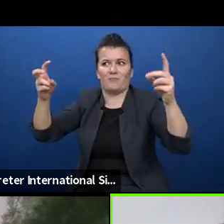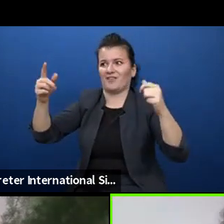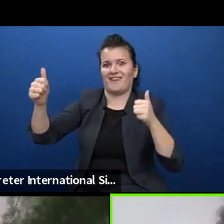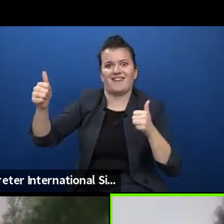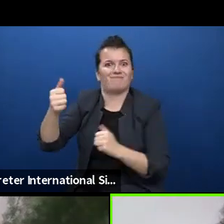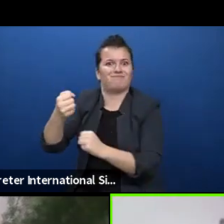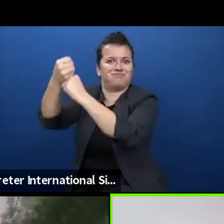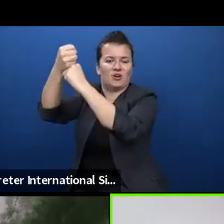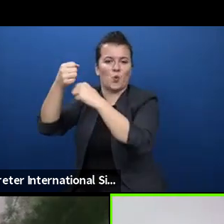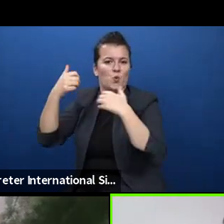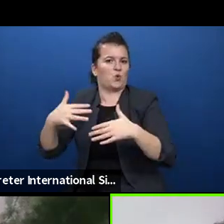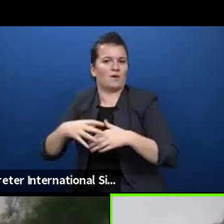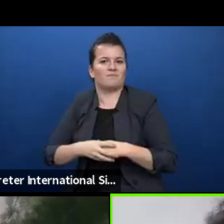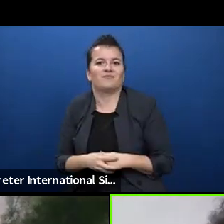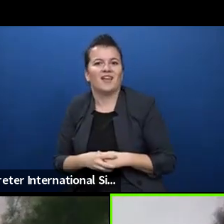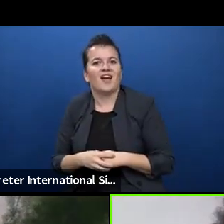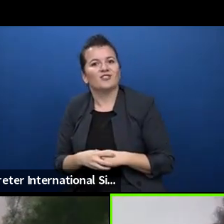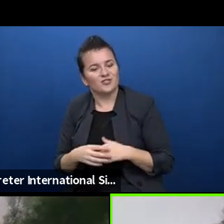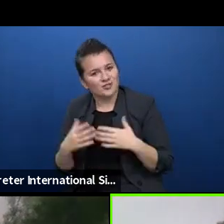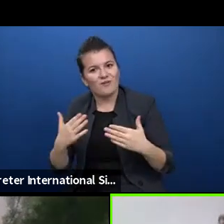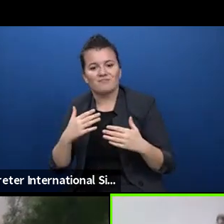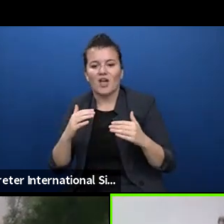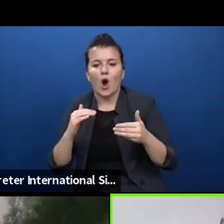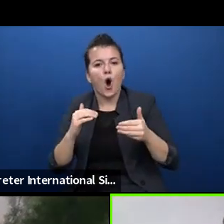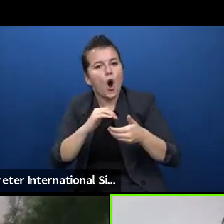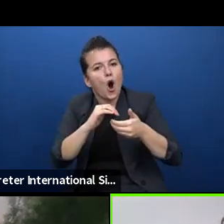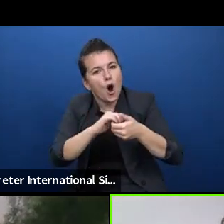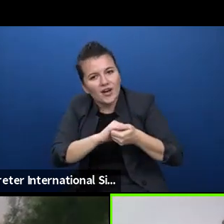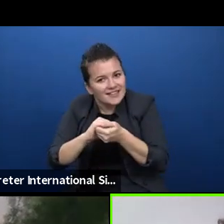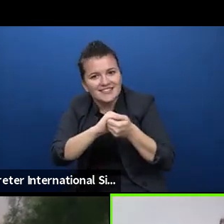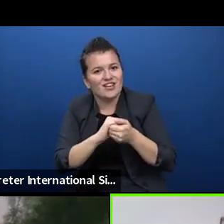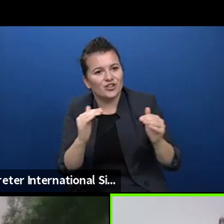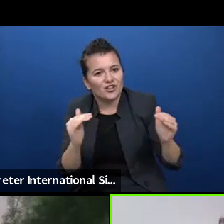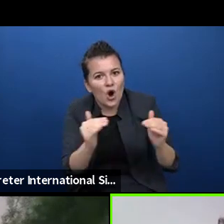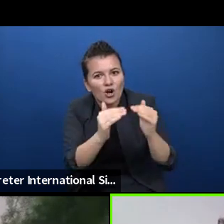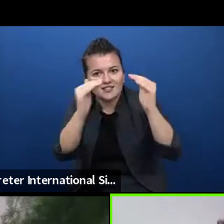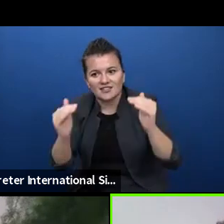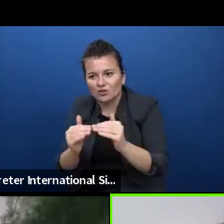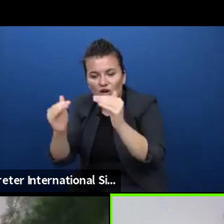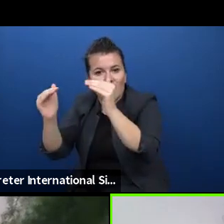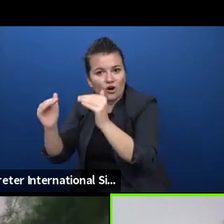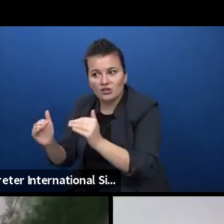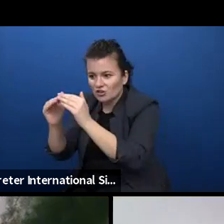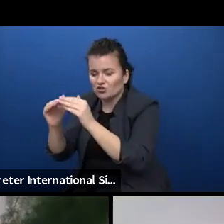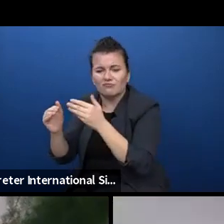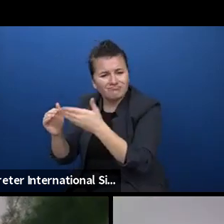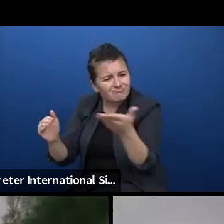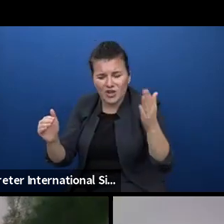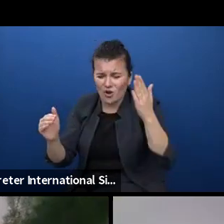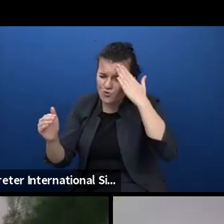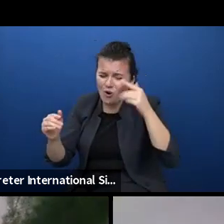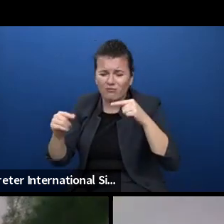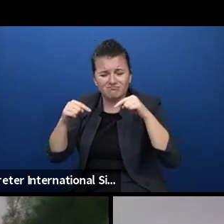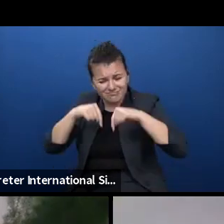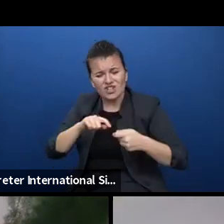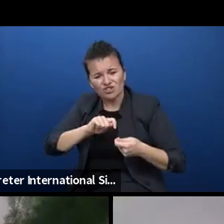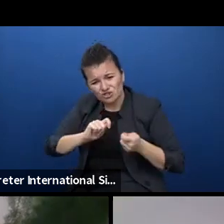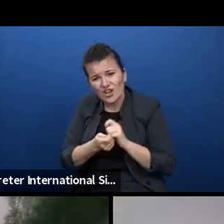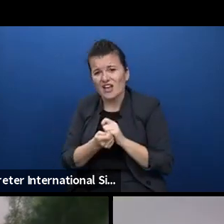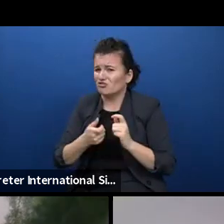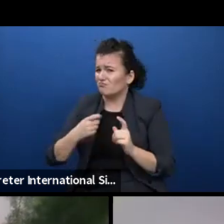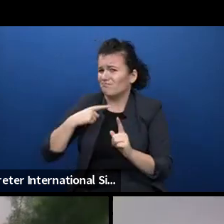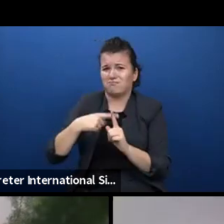to the universe for the organization. It's it's a good experience as well. Okay, thank you. And then we